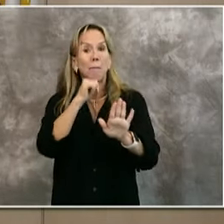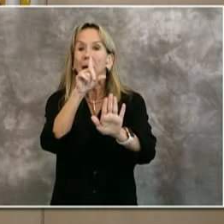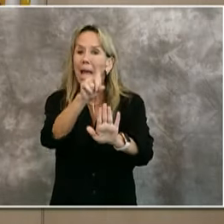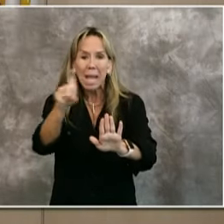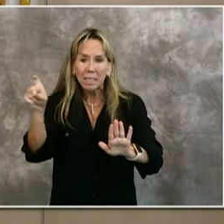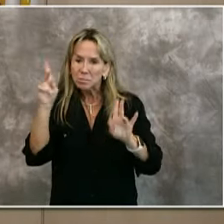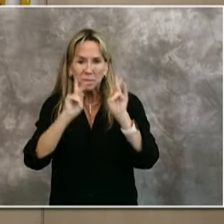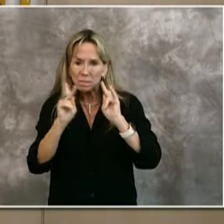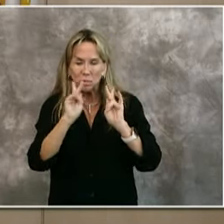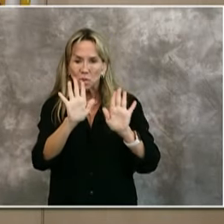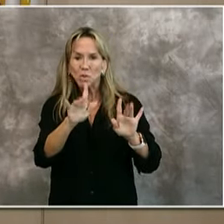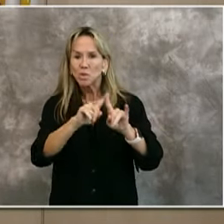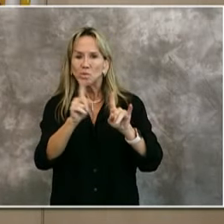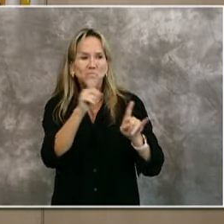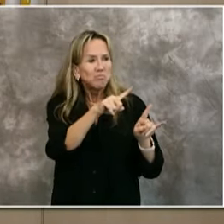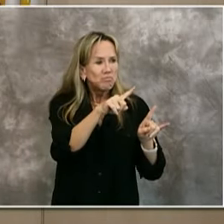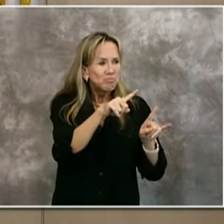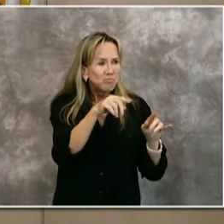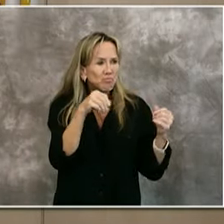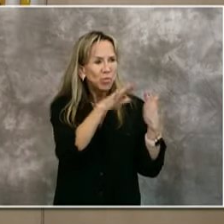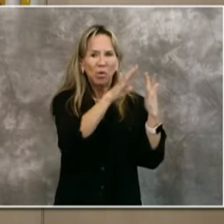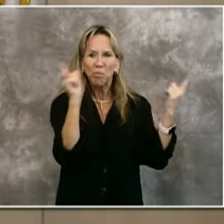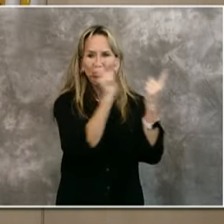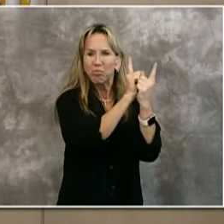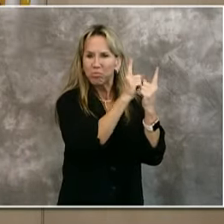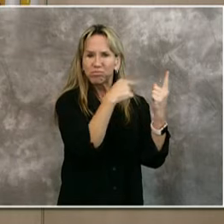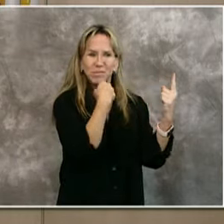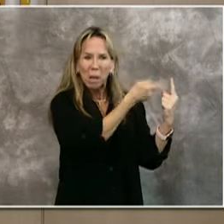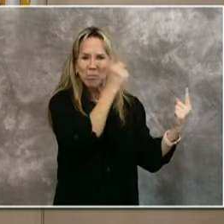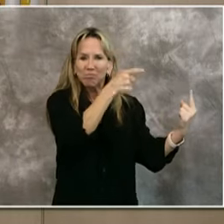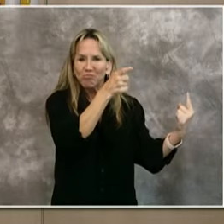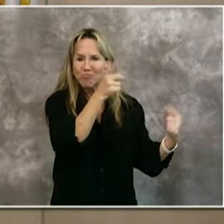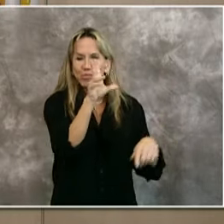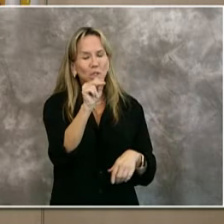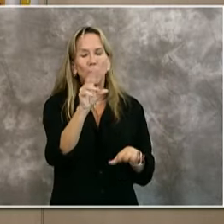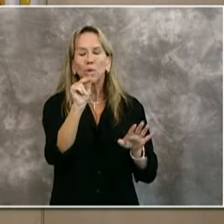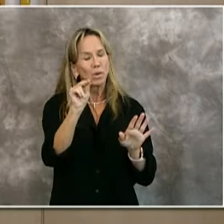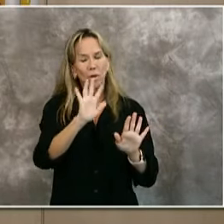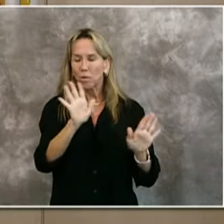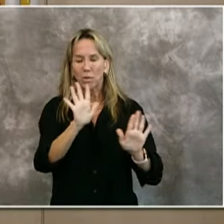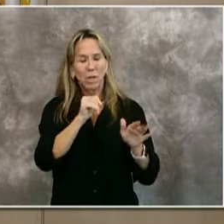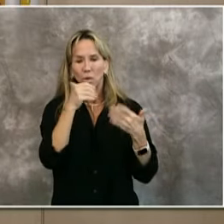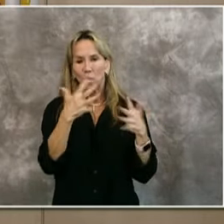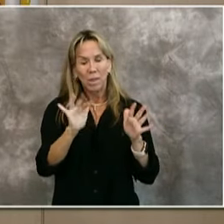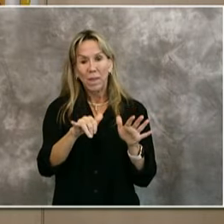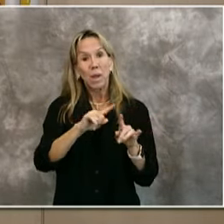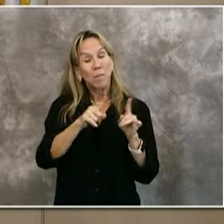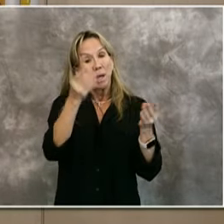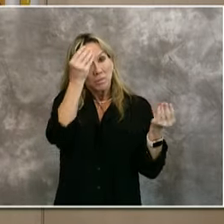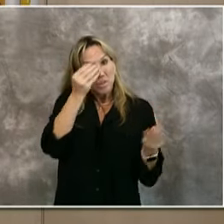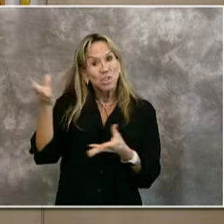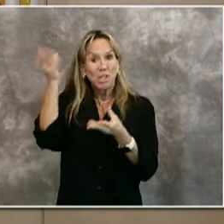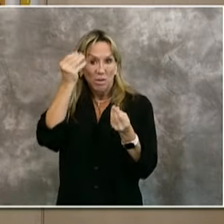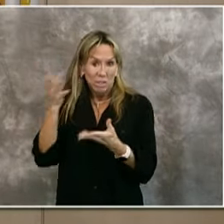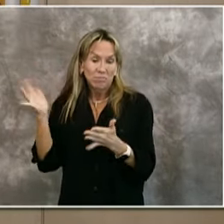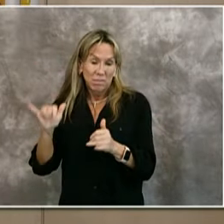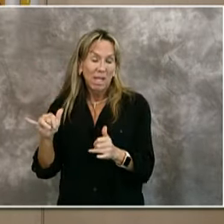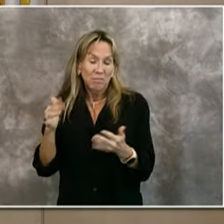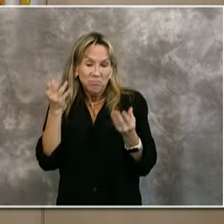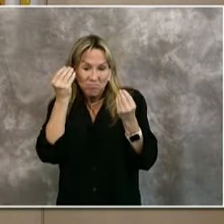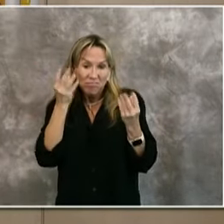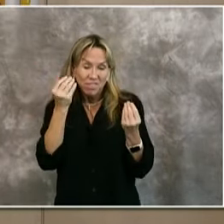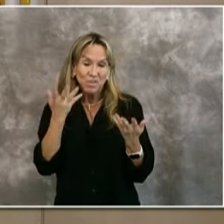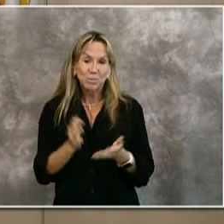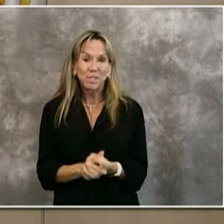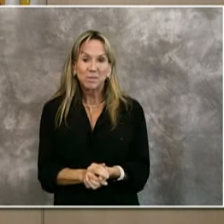people to go and confront anyone. But just sharing information. So this goes back to our prior